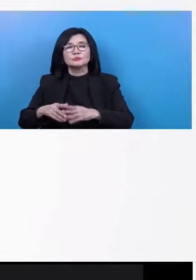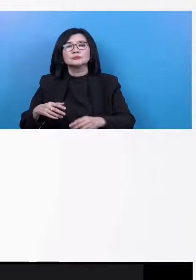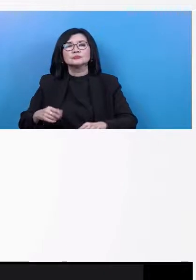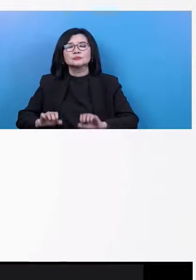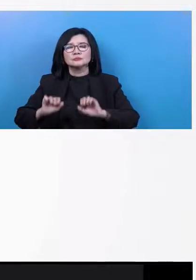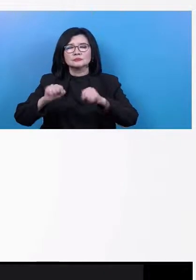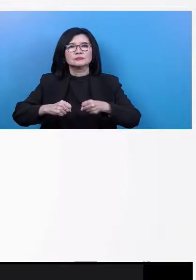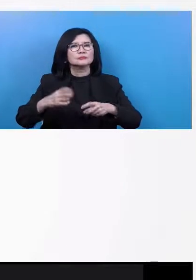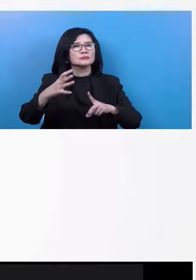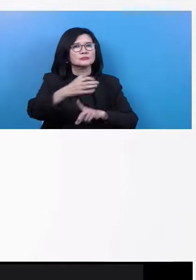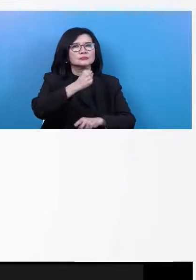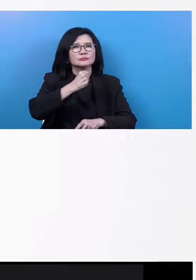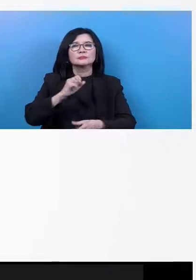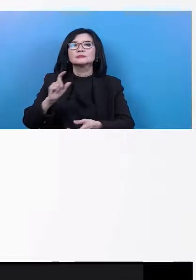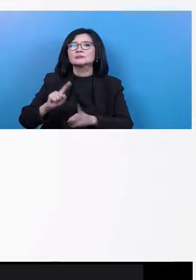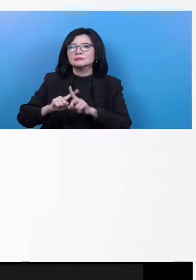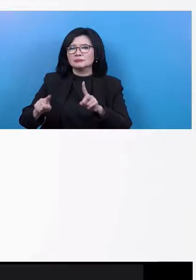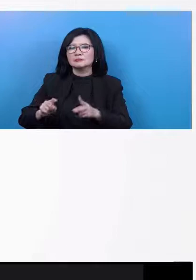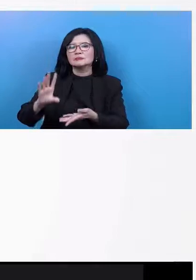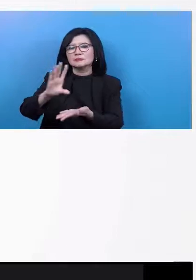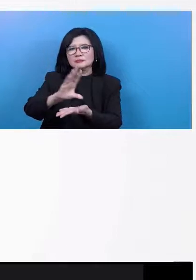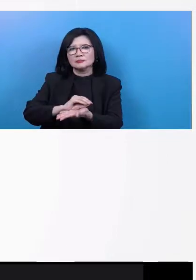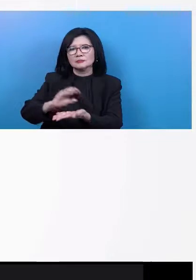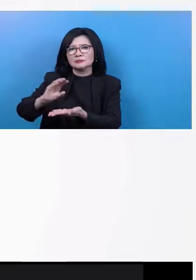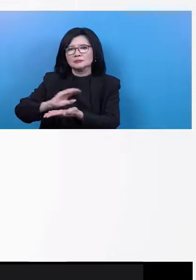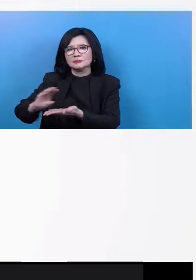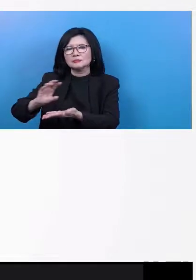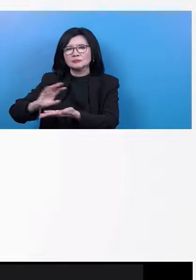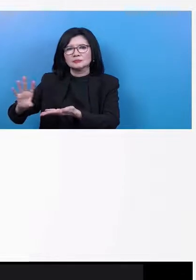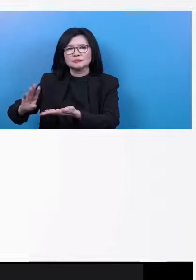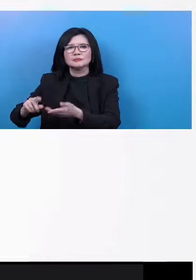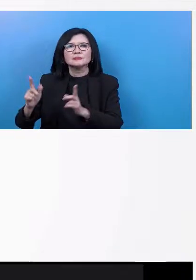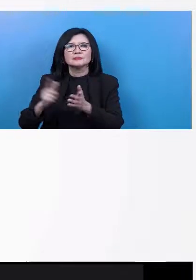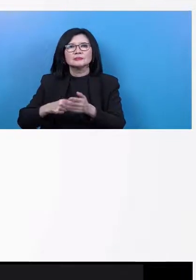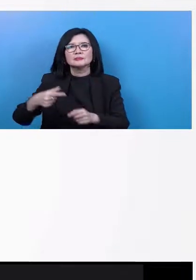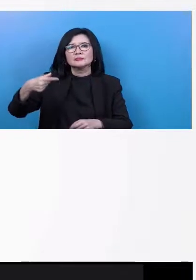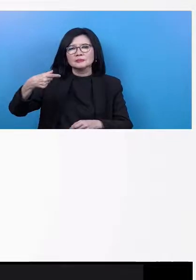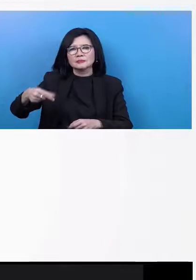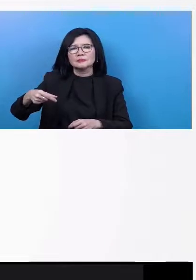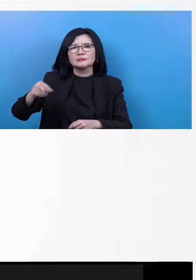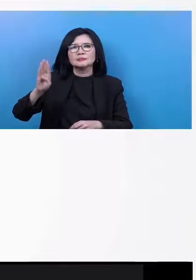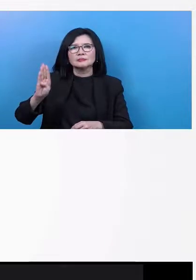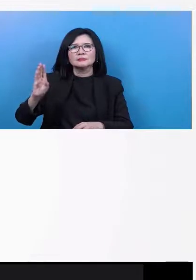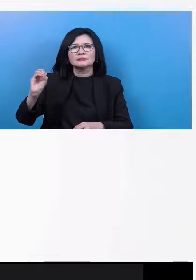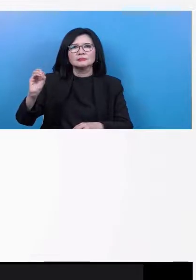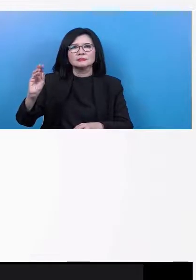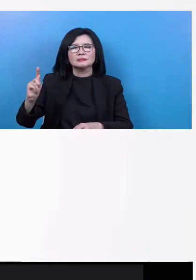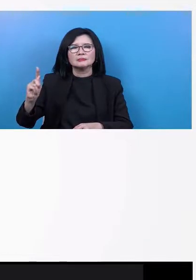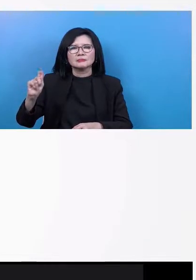most of the green bonds are oversubscribed. So there is a huge demand for green bonds at the moment.